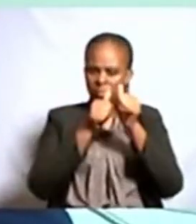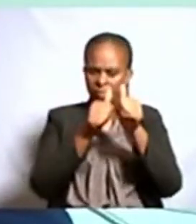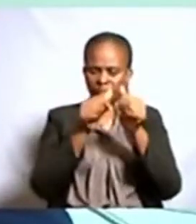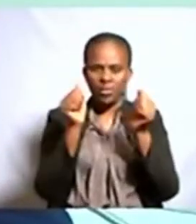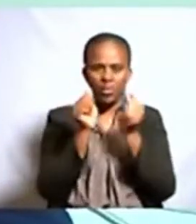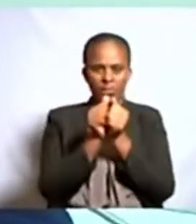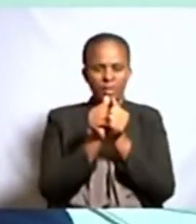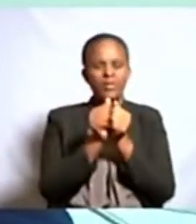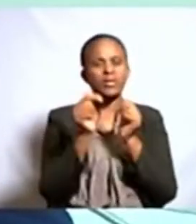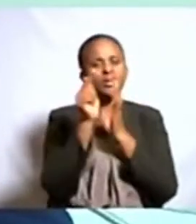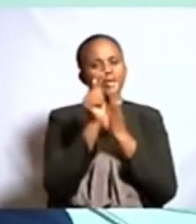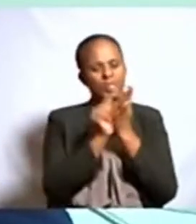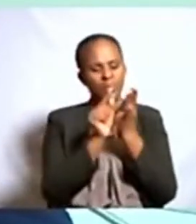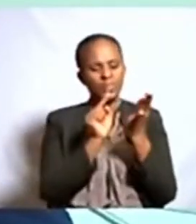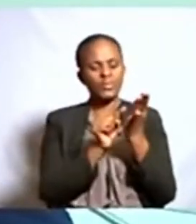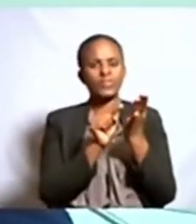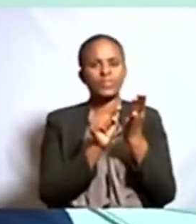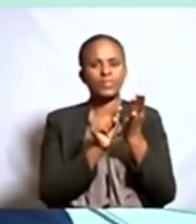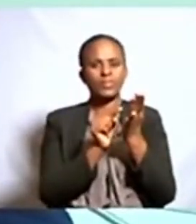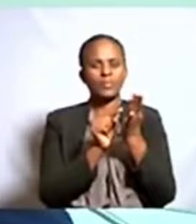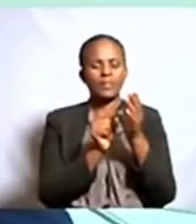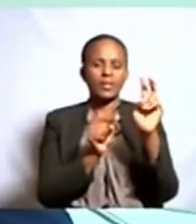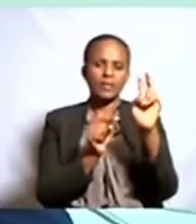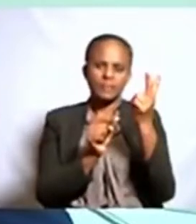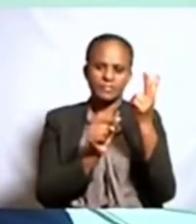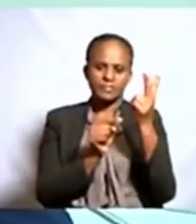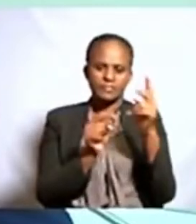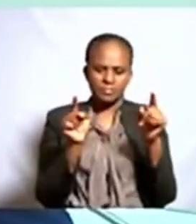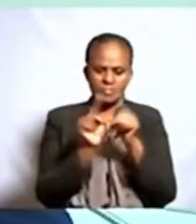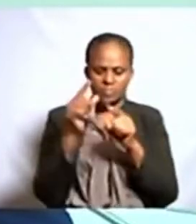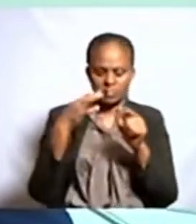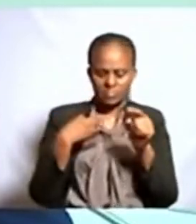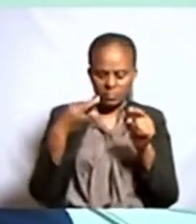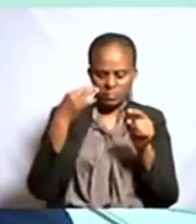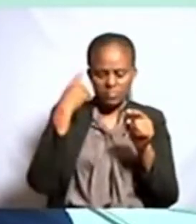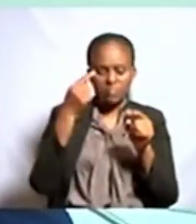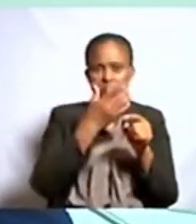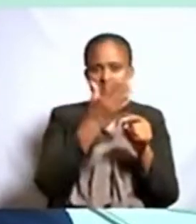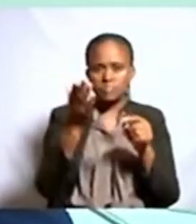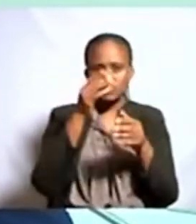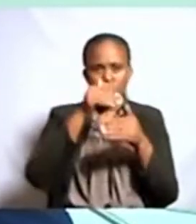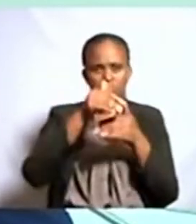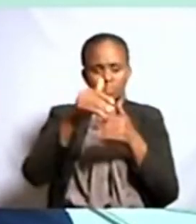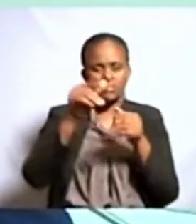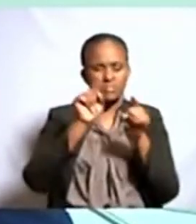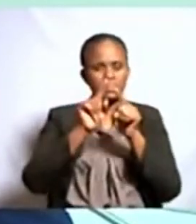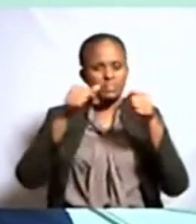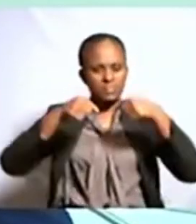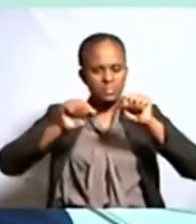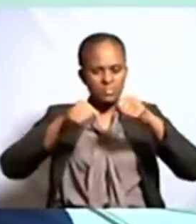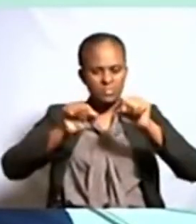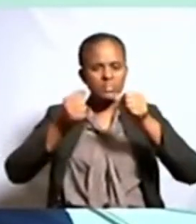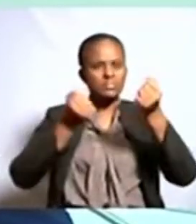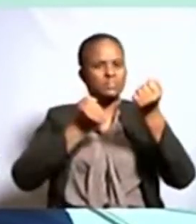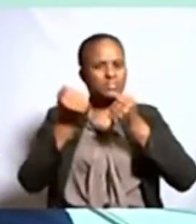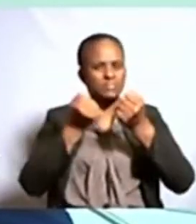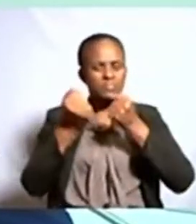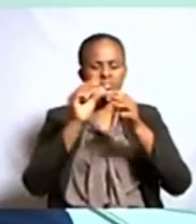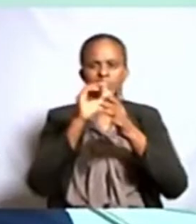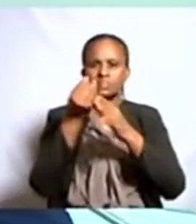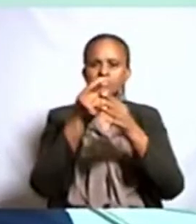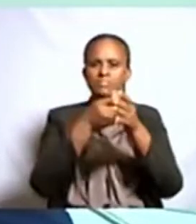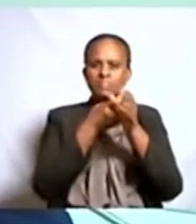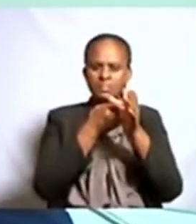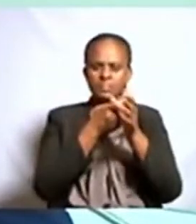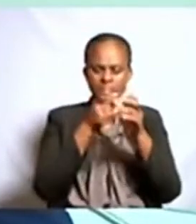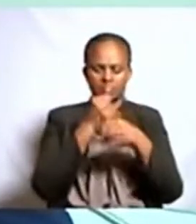with the provisions of this act. 2, an application for the registration of the motor vehicles or trailer shall be